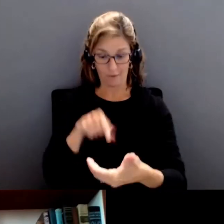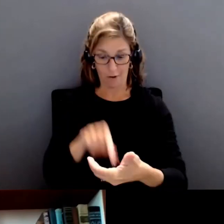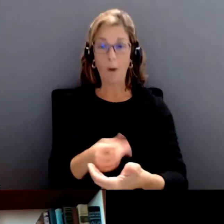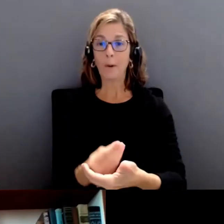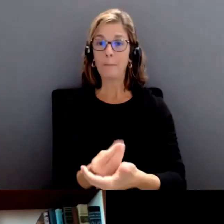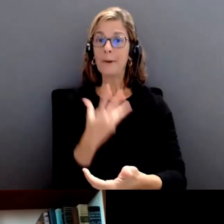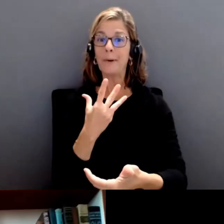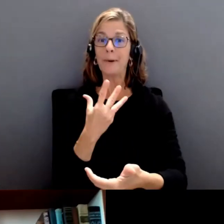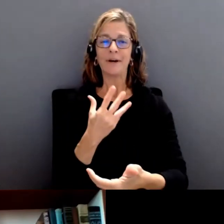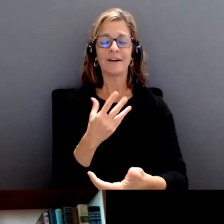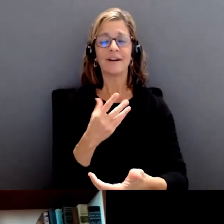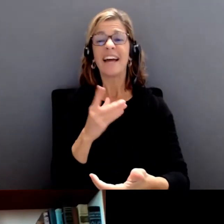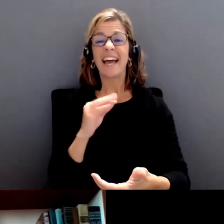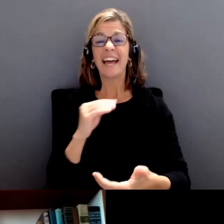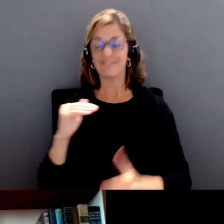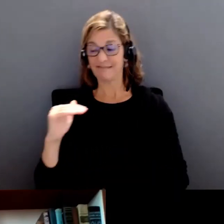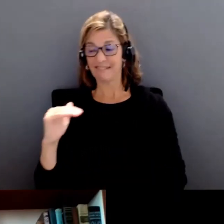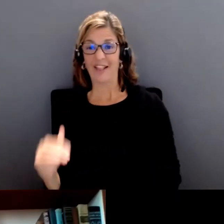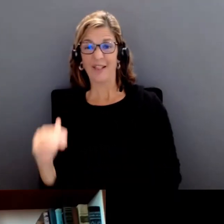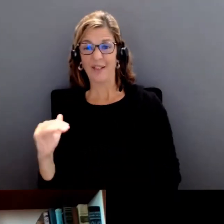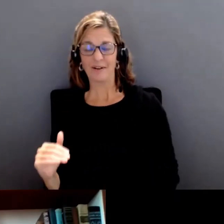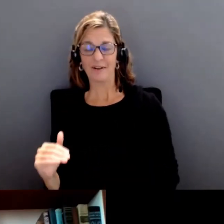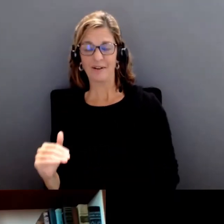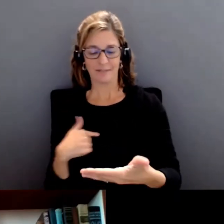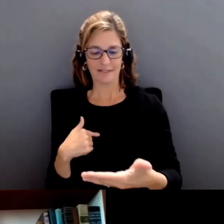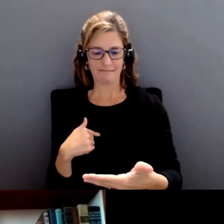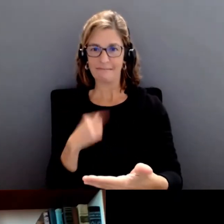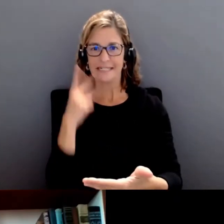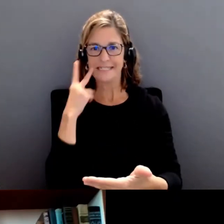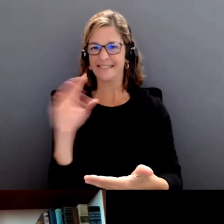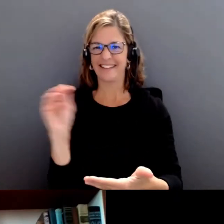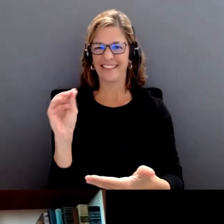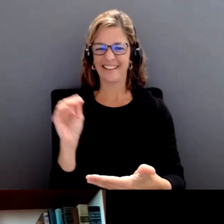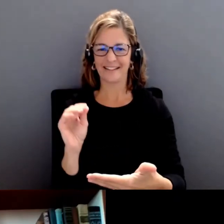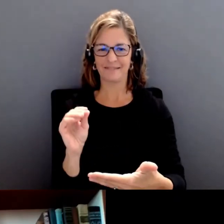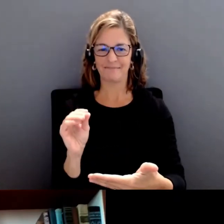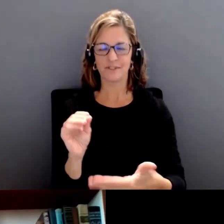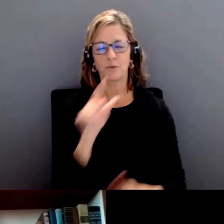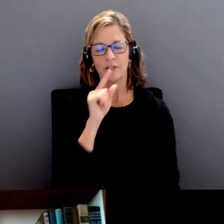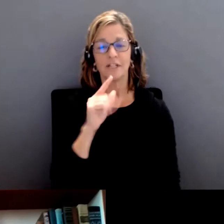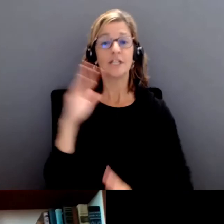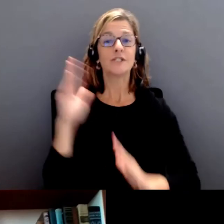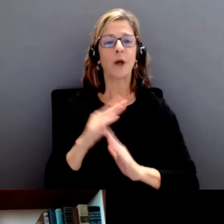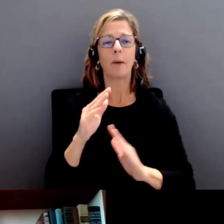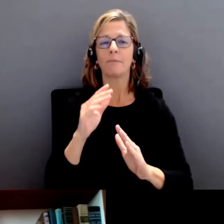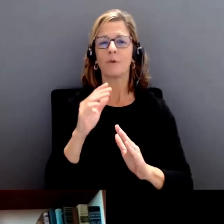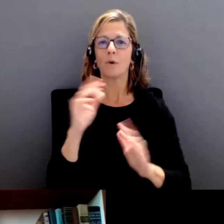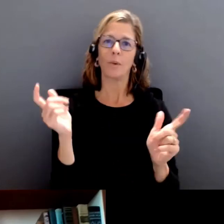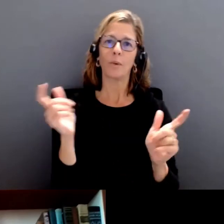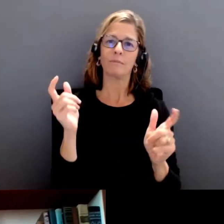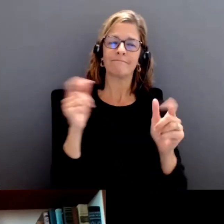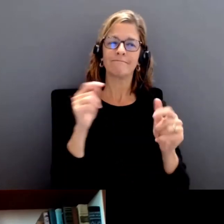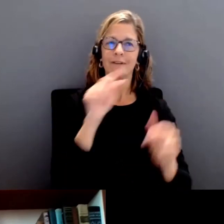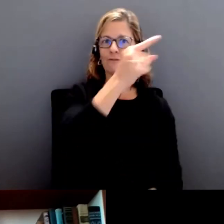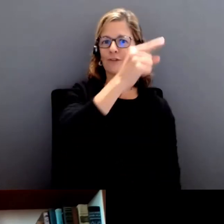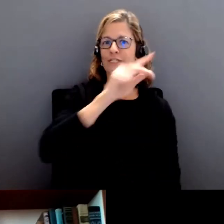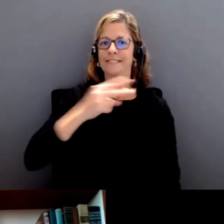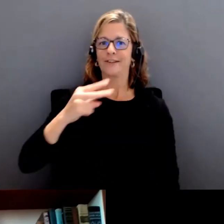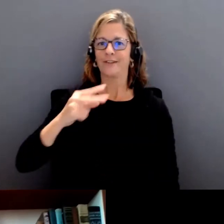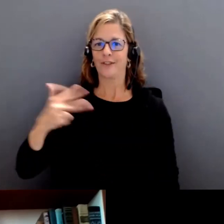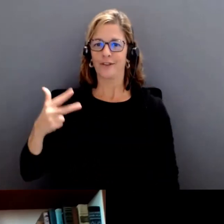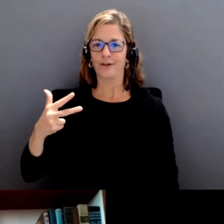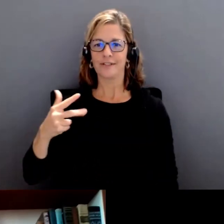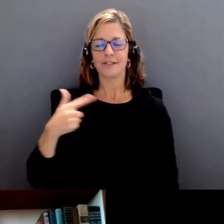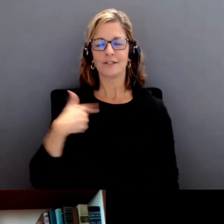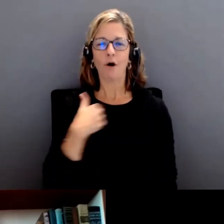didn't do very well, it just doesn't show up on the screen, just the top players. So they're rewarded without having to